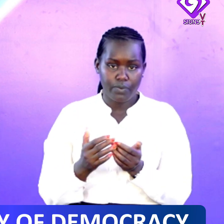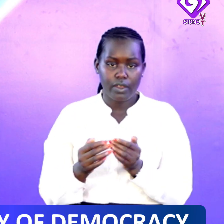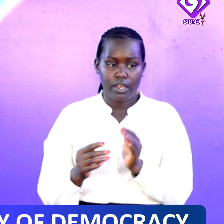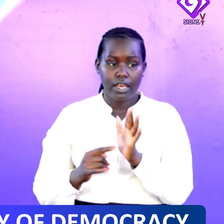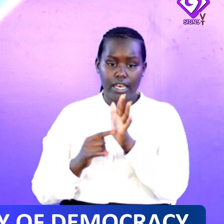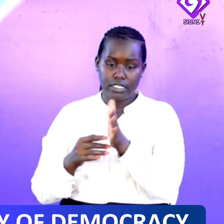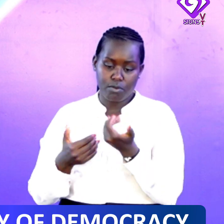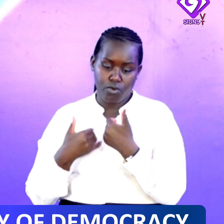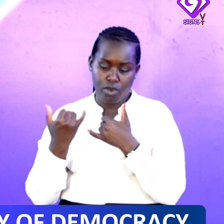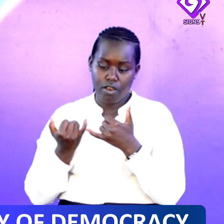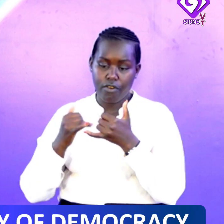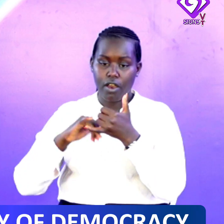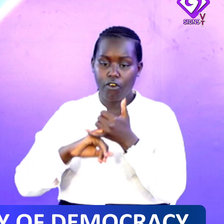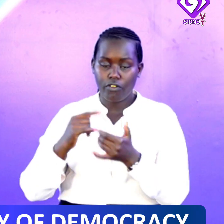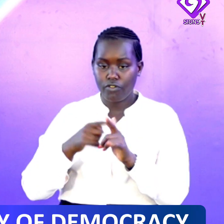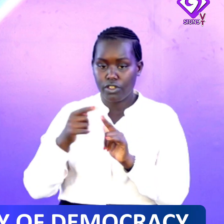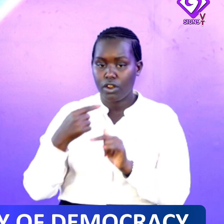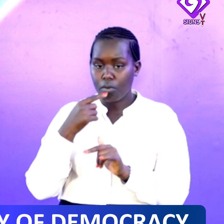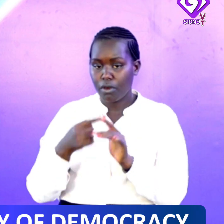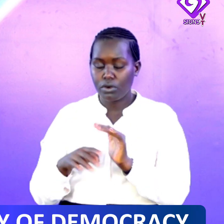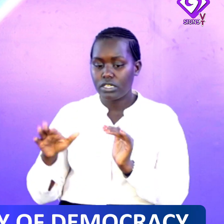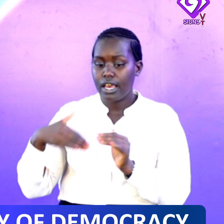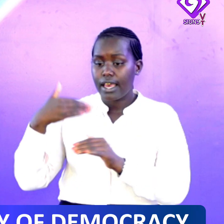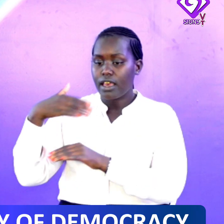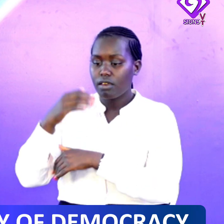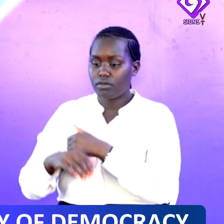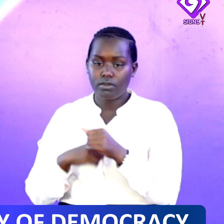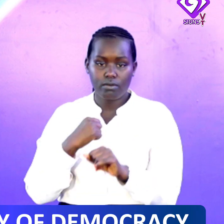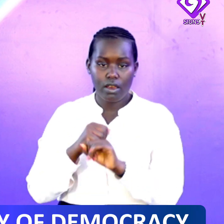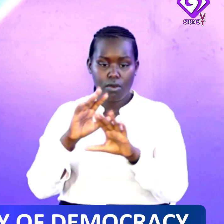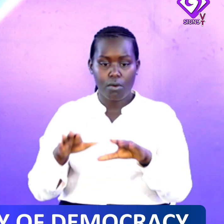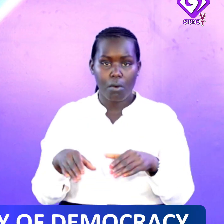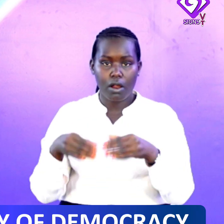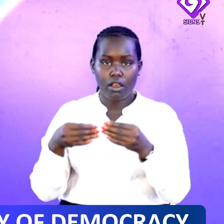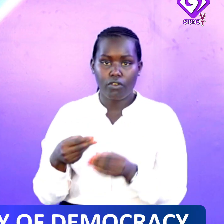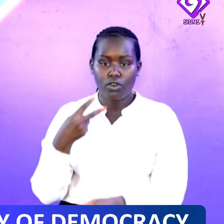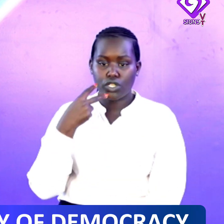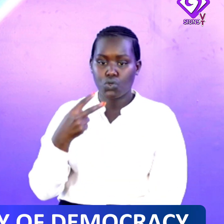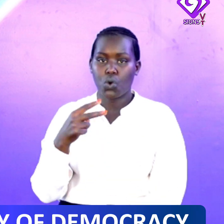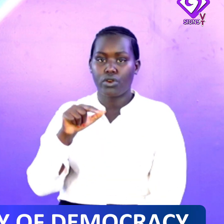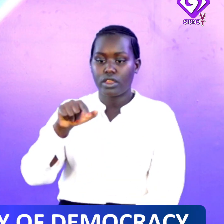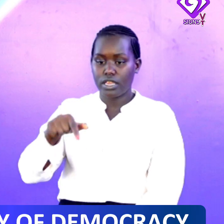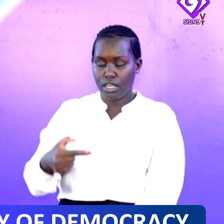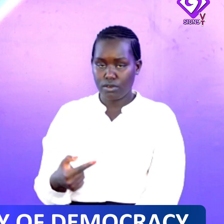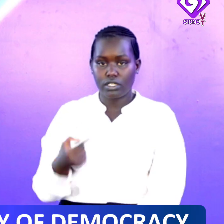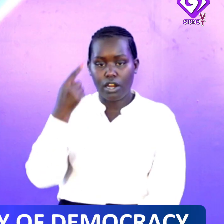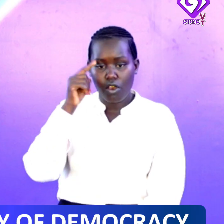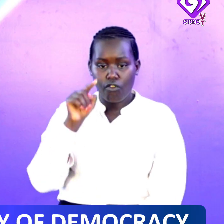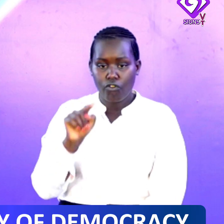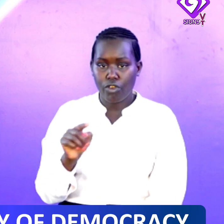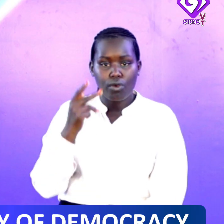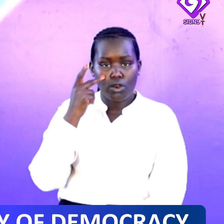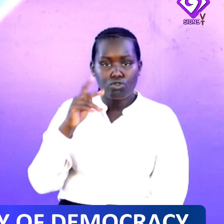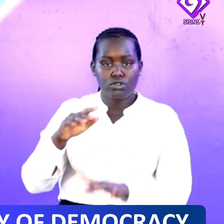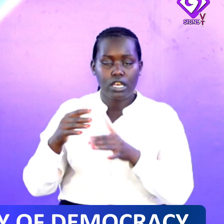a wife, and you tell her, every year I will be giving you 200,000 shillings for you to see how you can